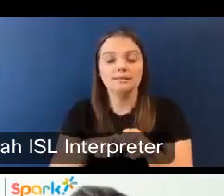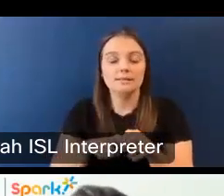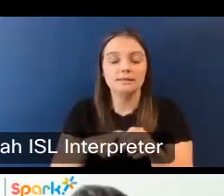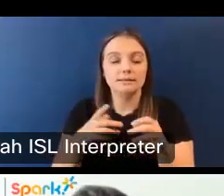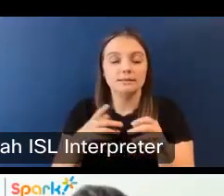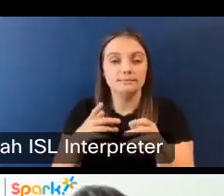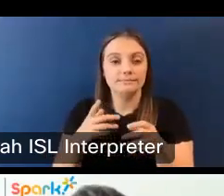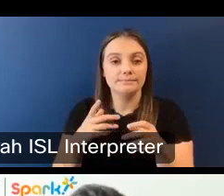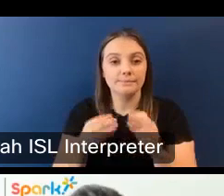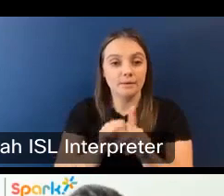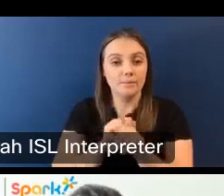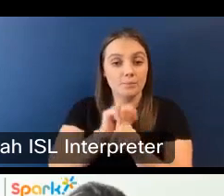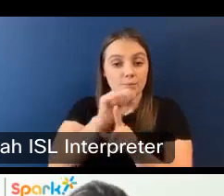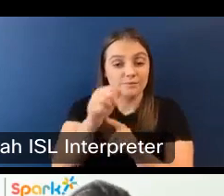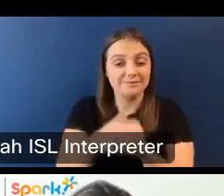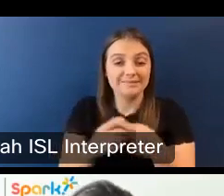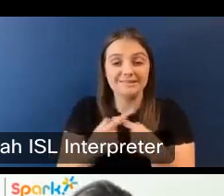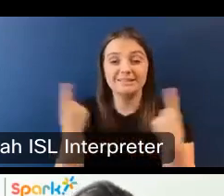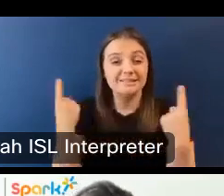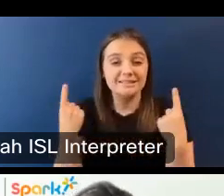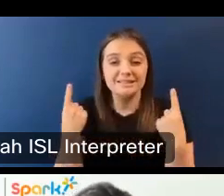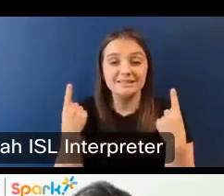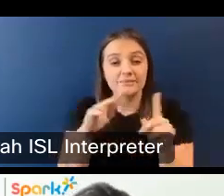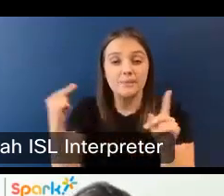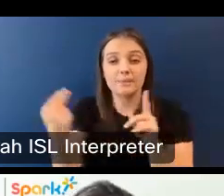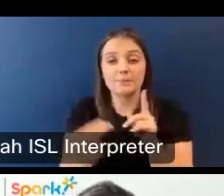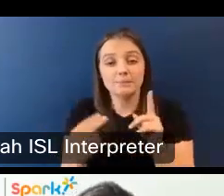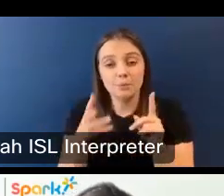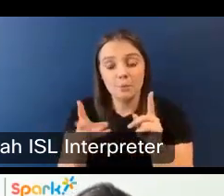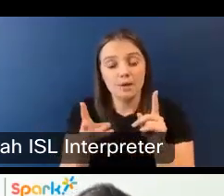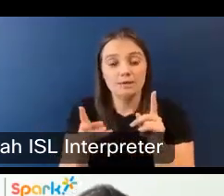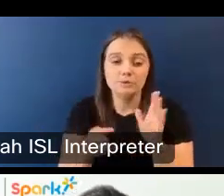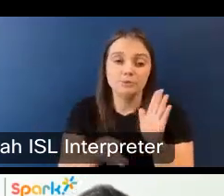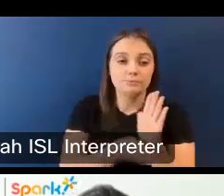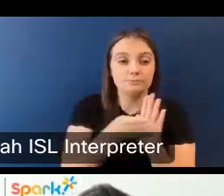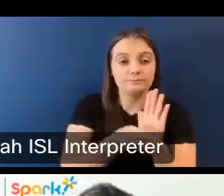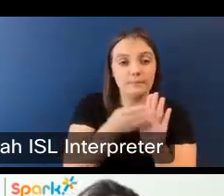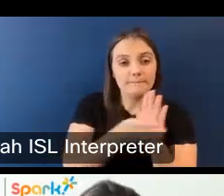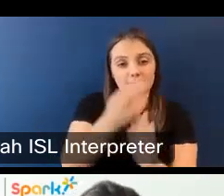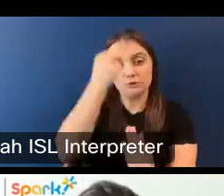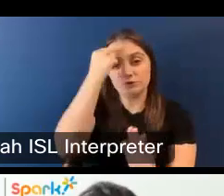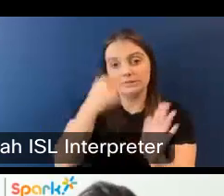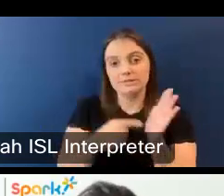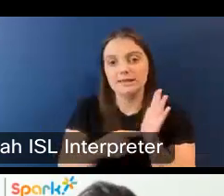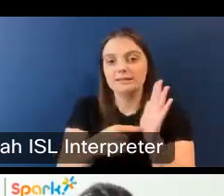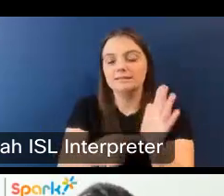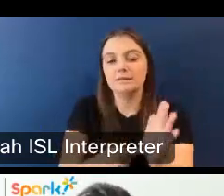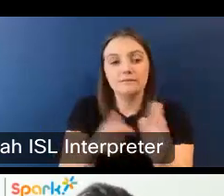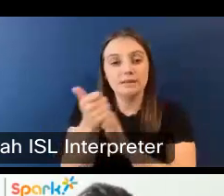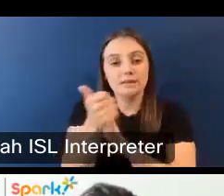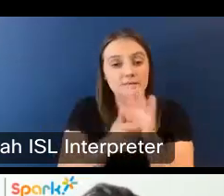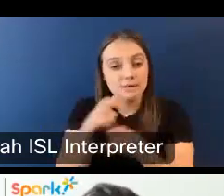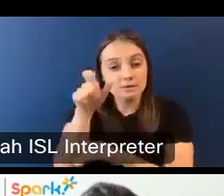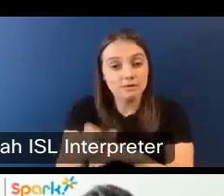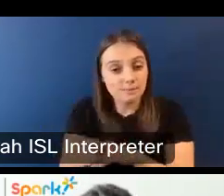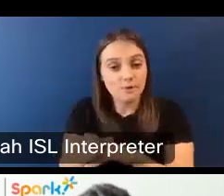it's just another modality to look at what we feel really builds that understanding of the experience of the person